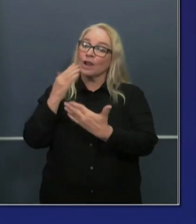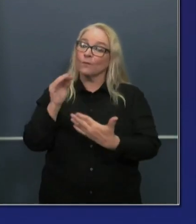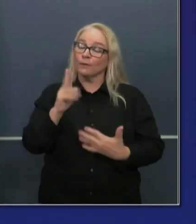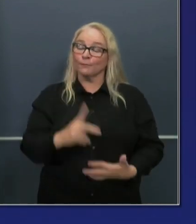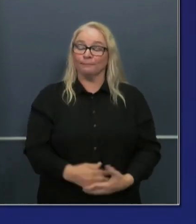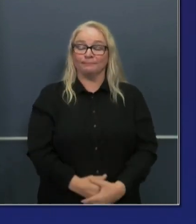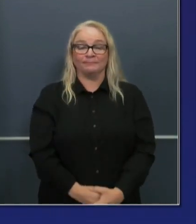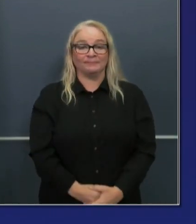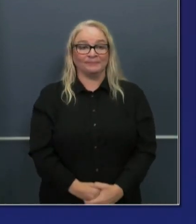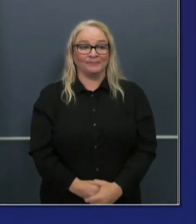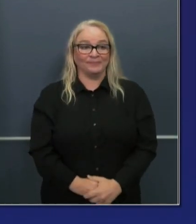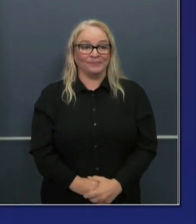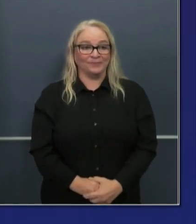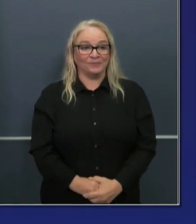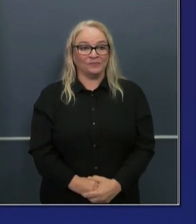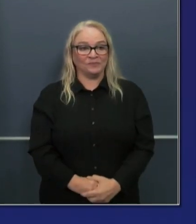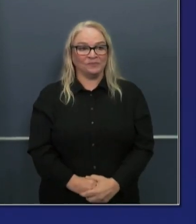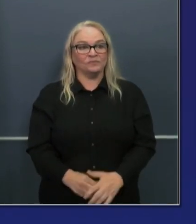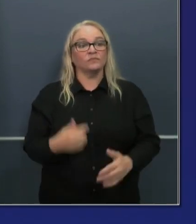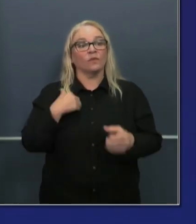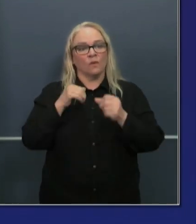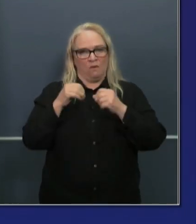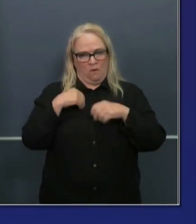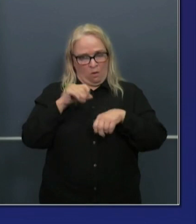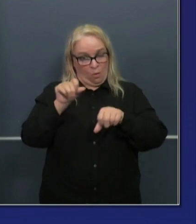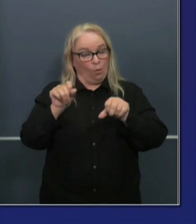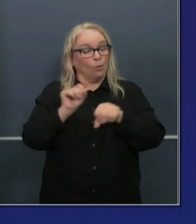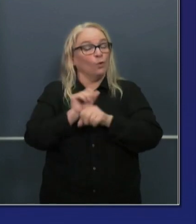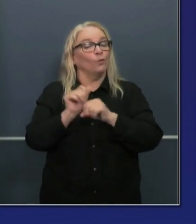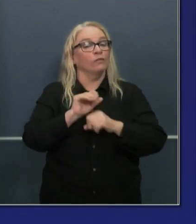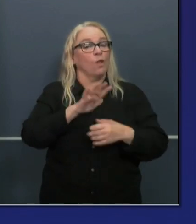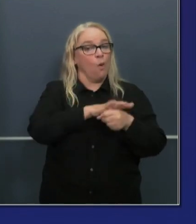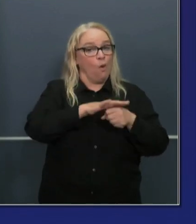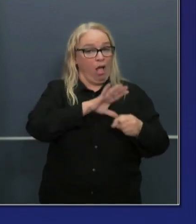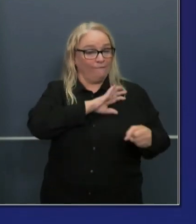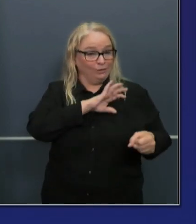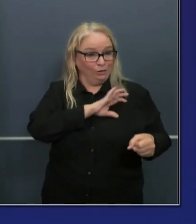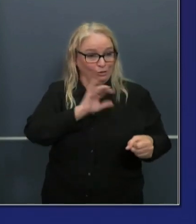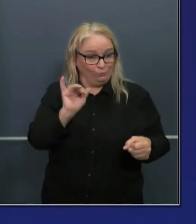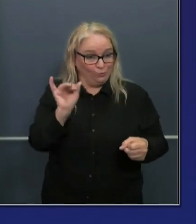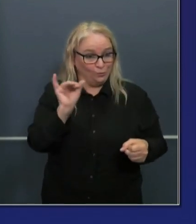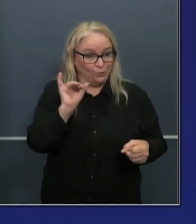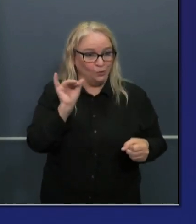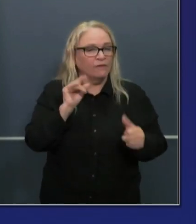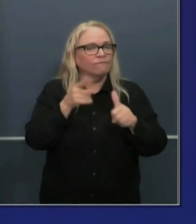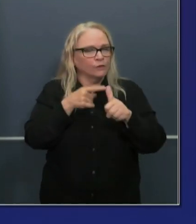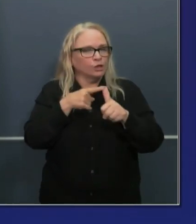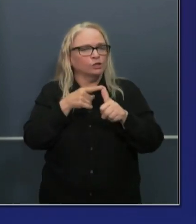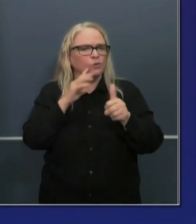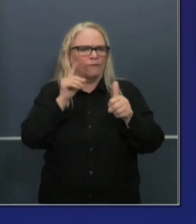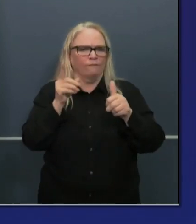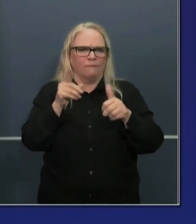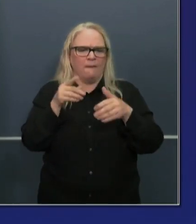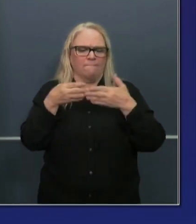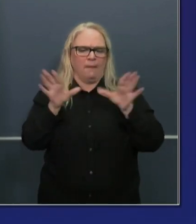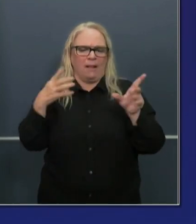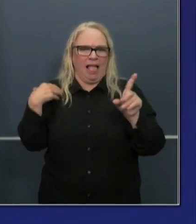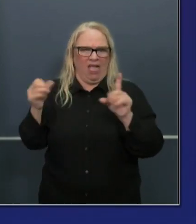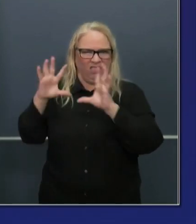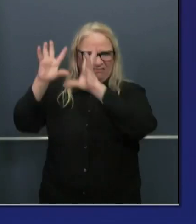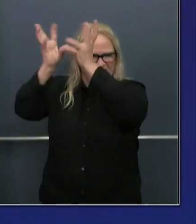working with local law enforcement first, working with their health officials, and looking at areas in the state where we're